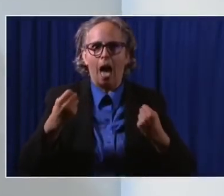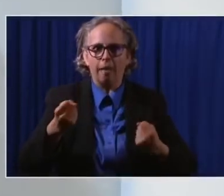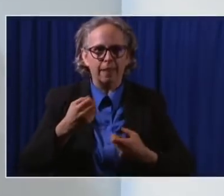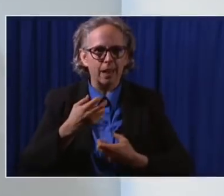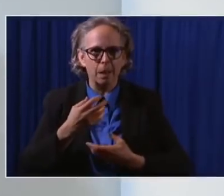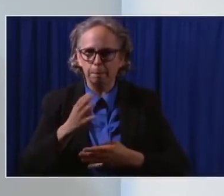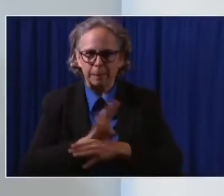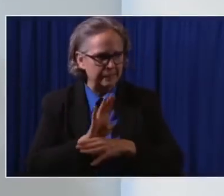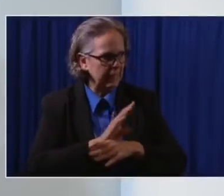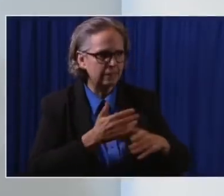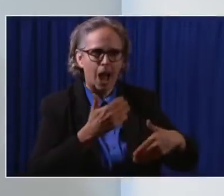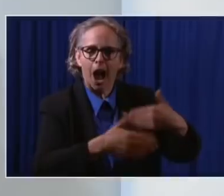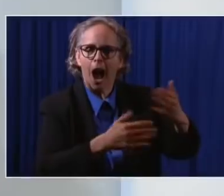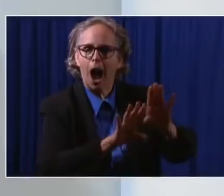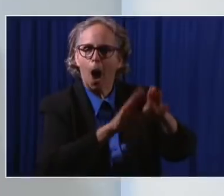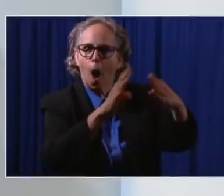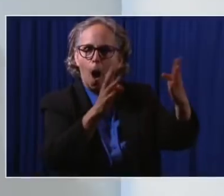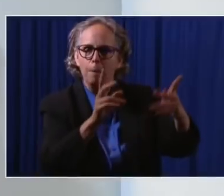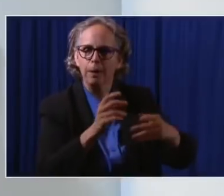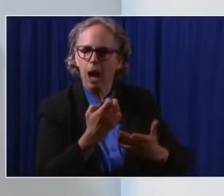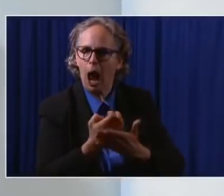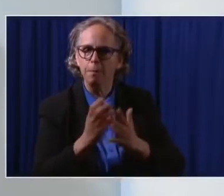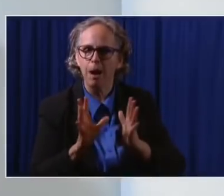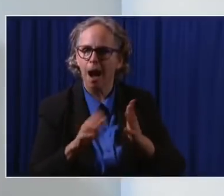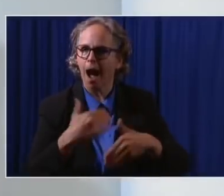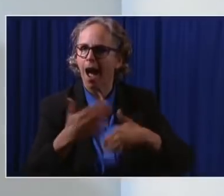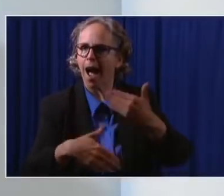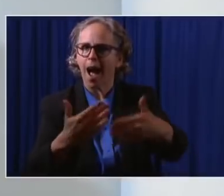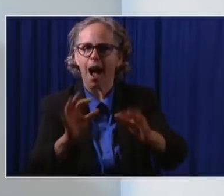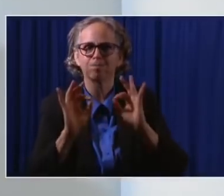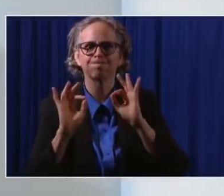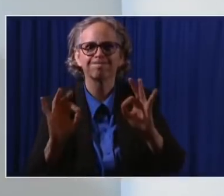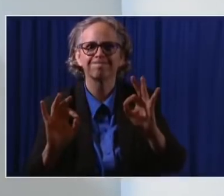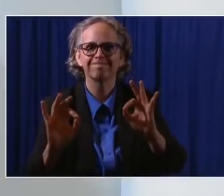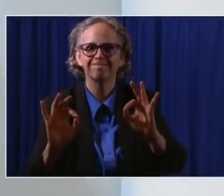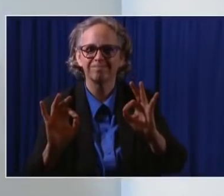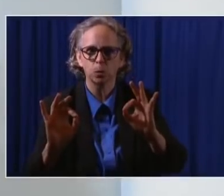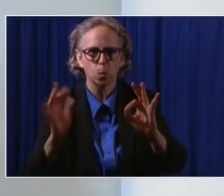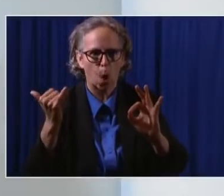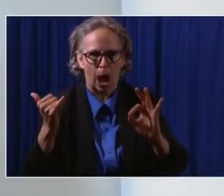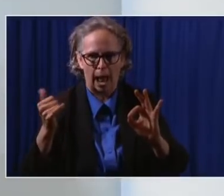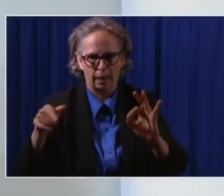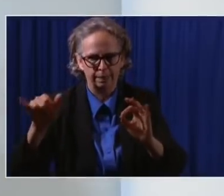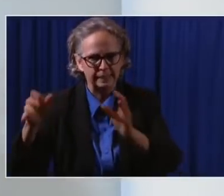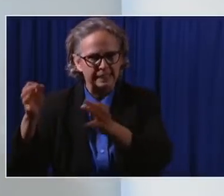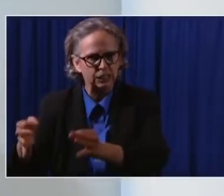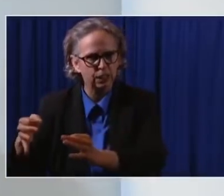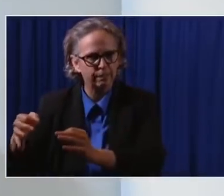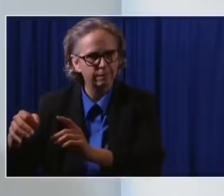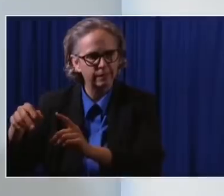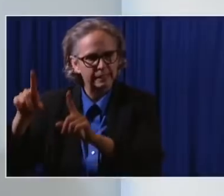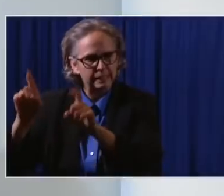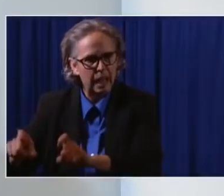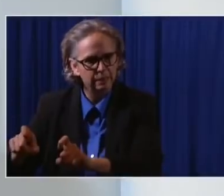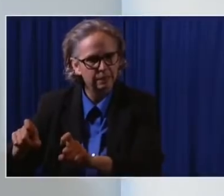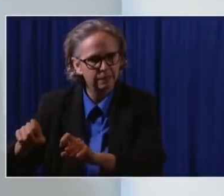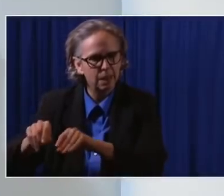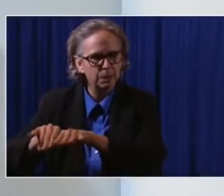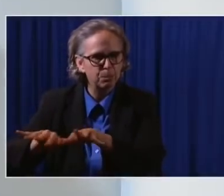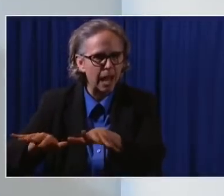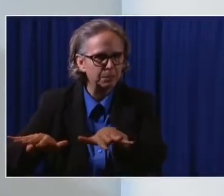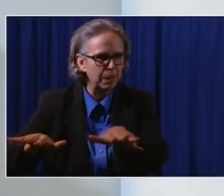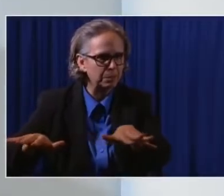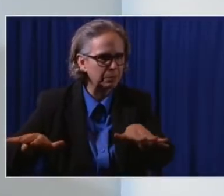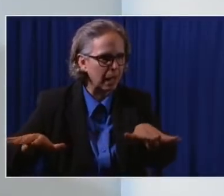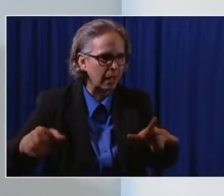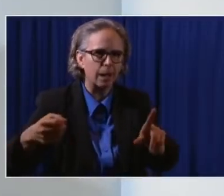of our state. So everything that you can do to help one another, whether that's testing, wearing a mask, social distancing, is about them. It's